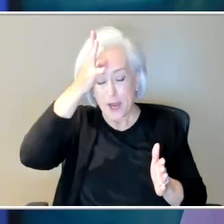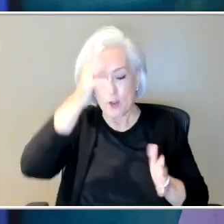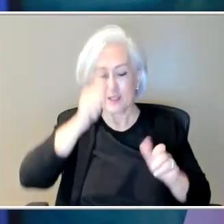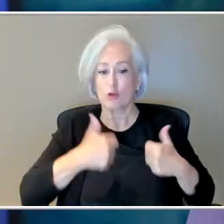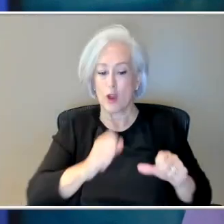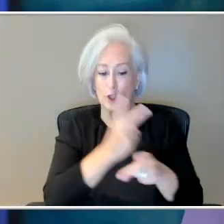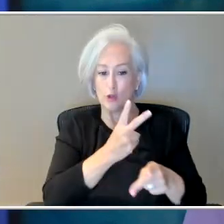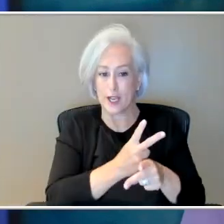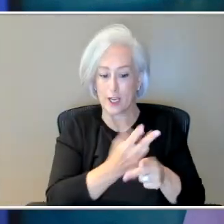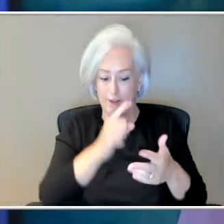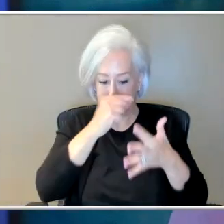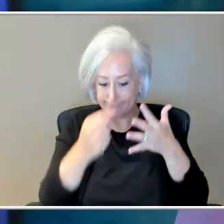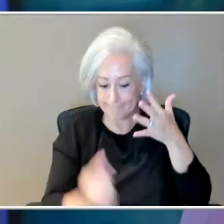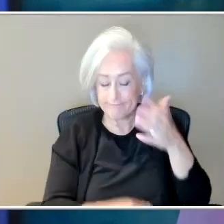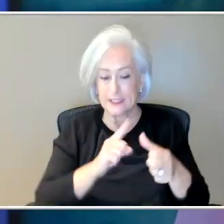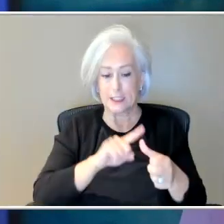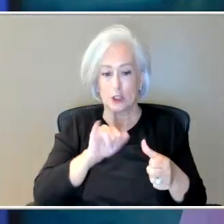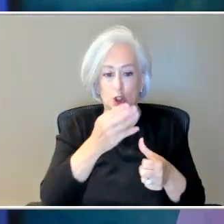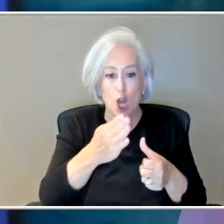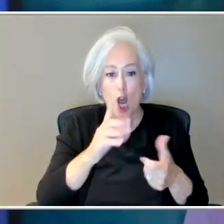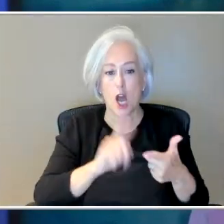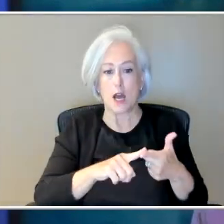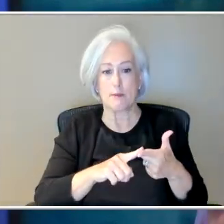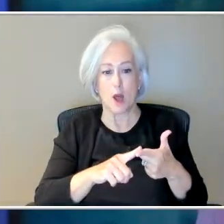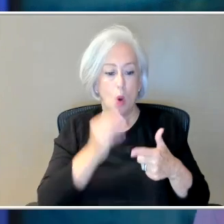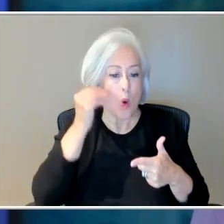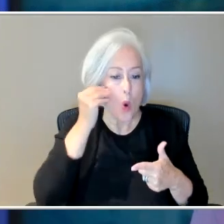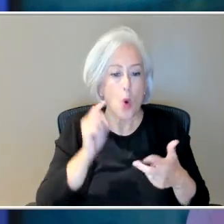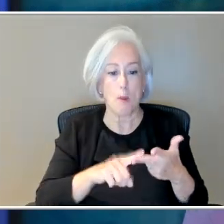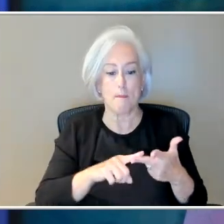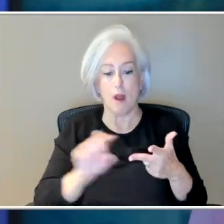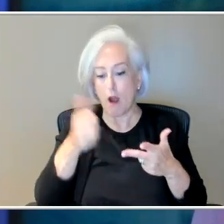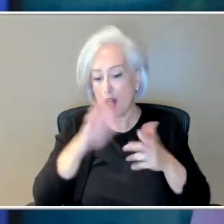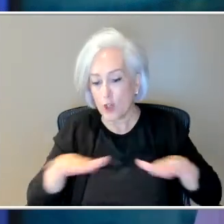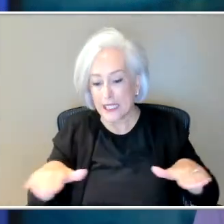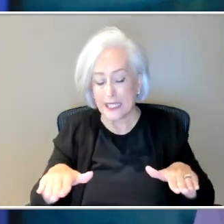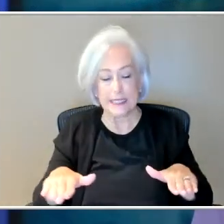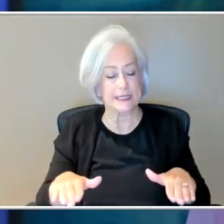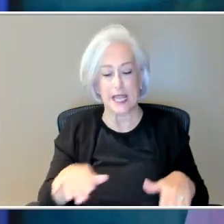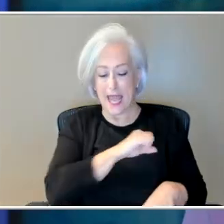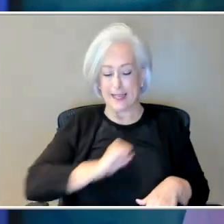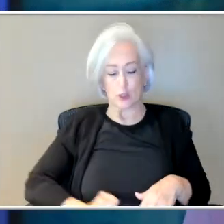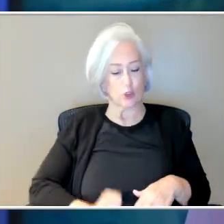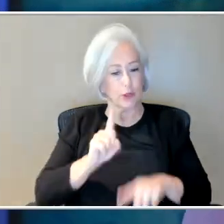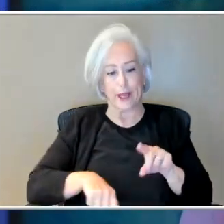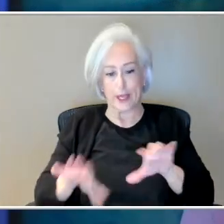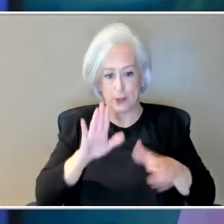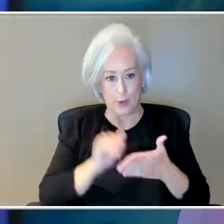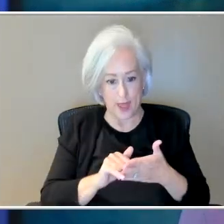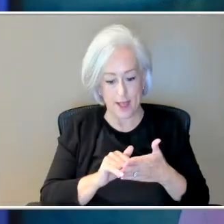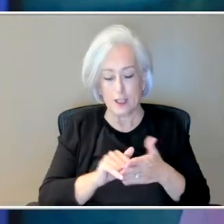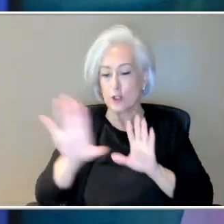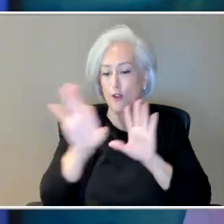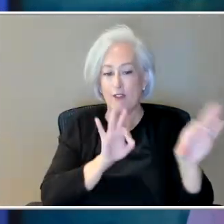other children, and not even a superhero can pull that off. And so just trying to find them all the resources needed. We have amazing social workers. We have